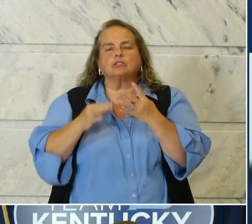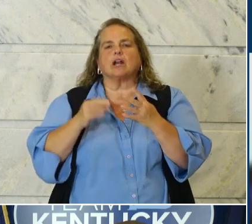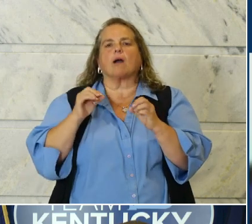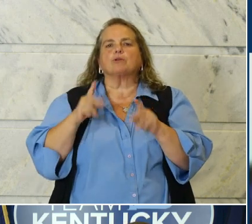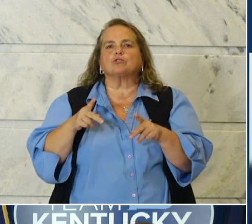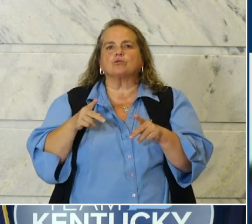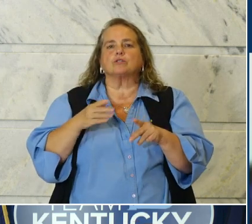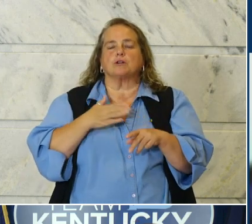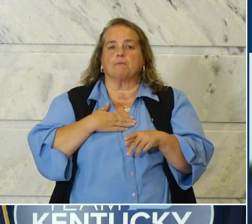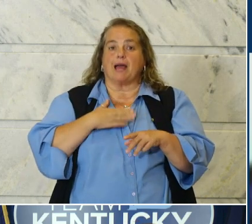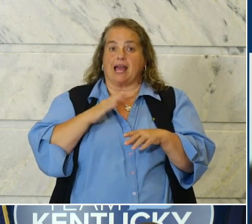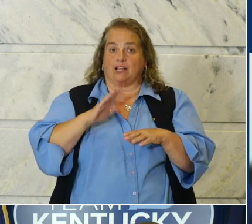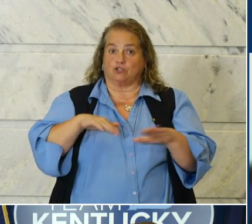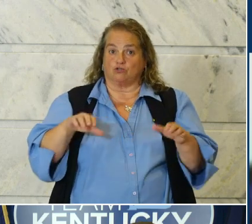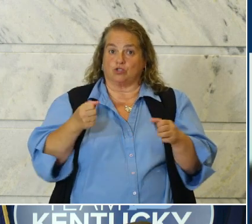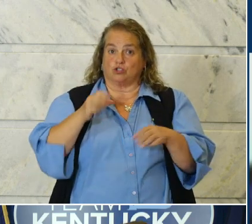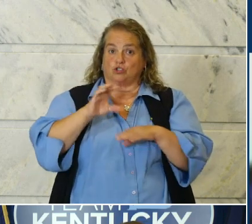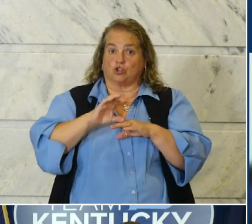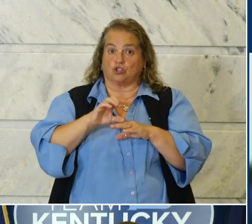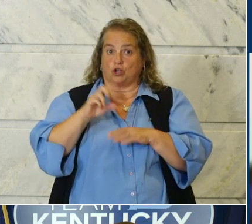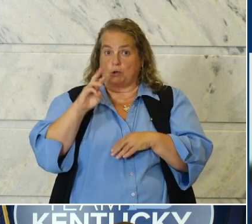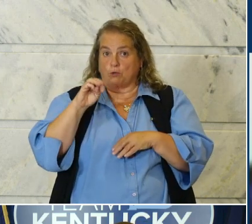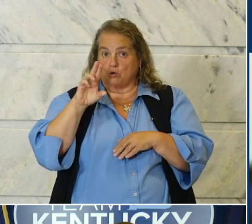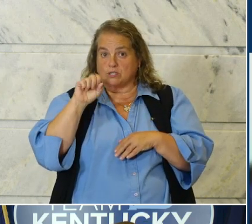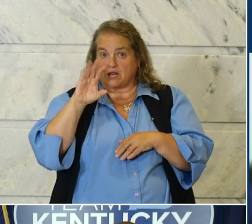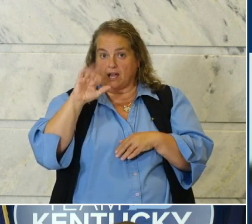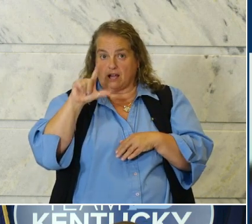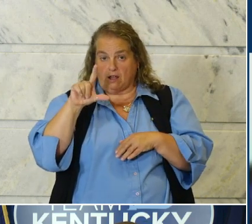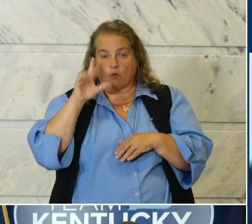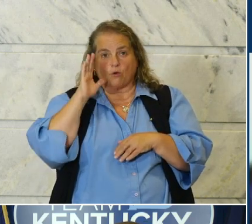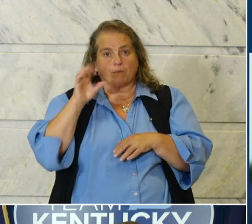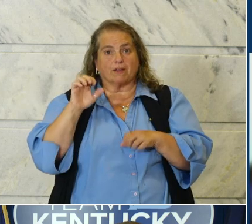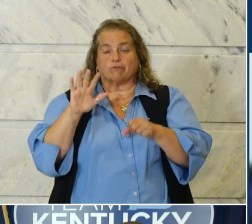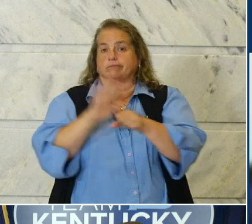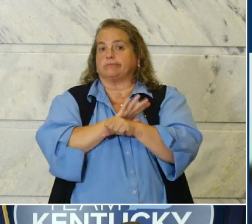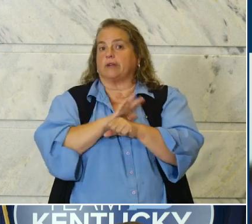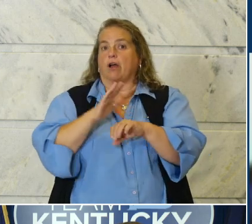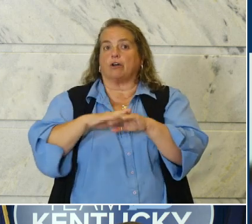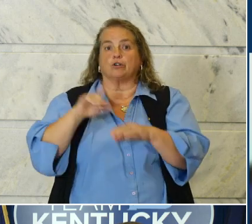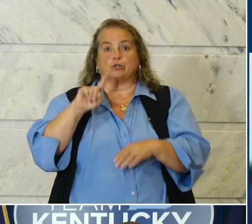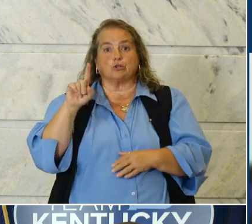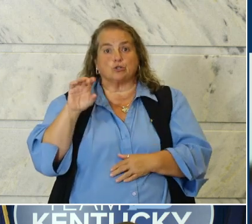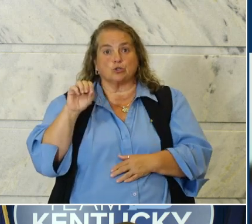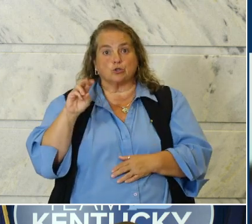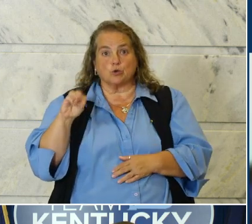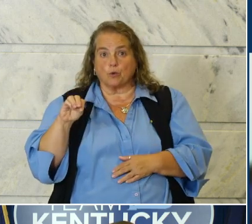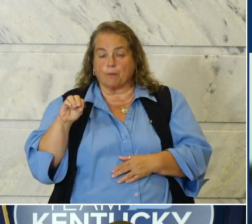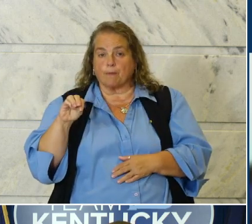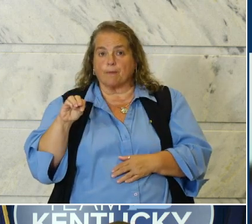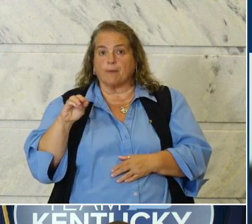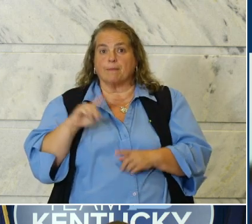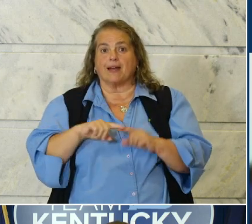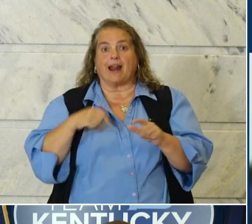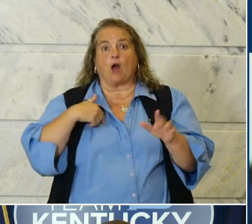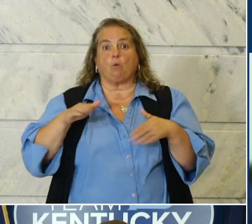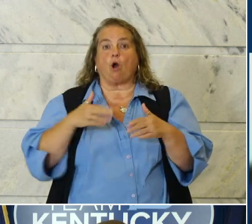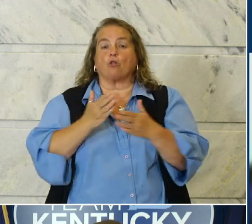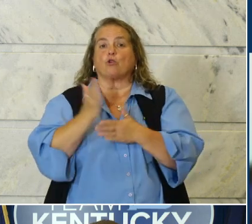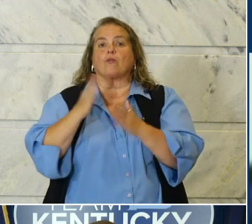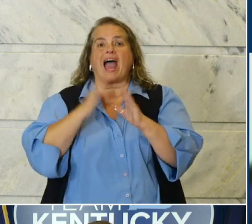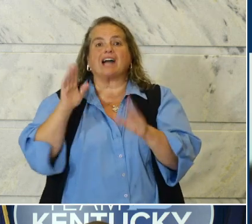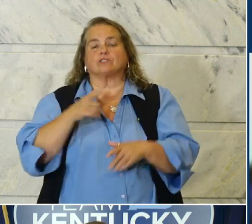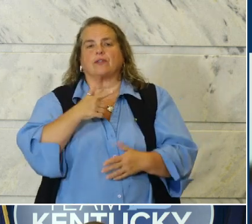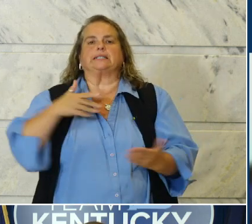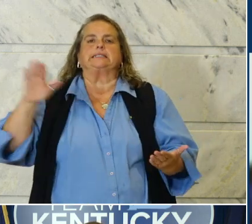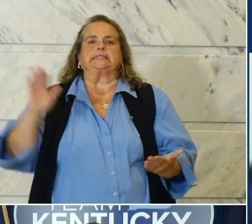kids' church musical, I think, is going to be entirely done through Zoom. But I walk through the house and they're belting out